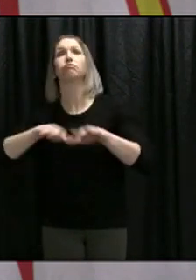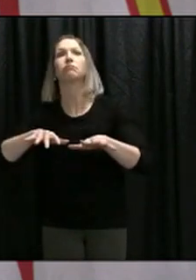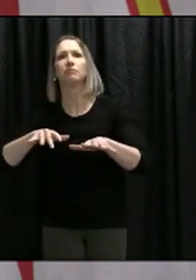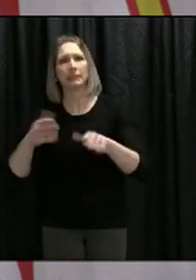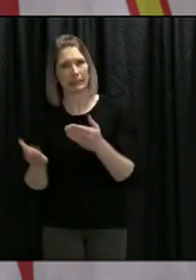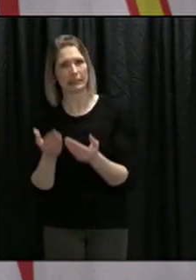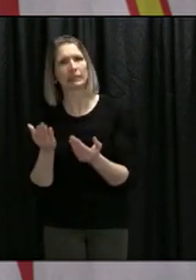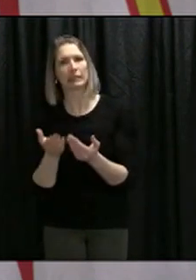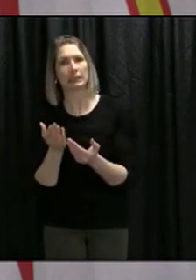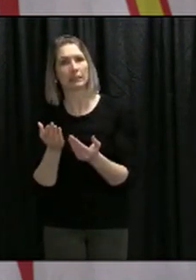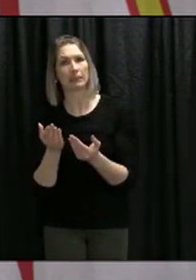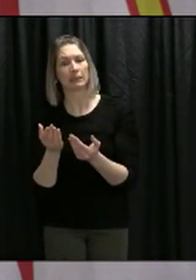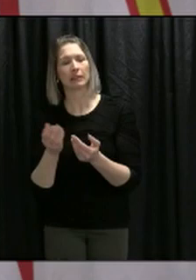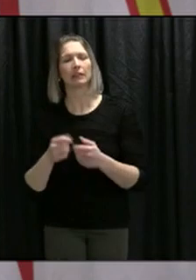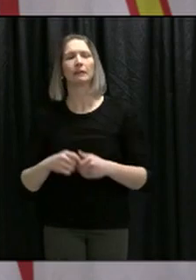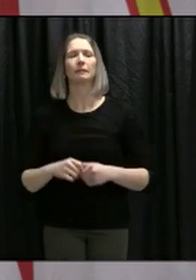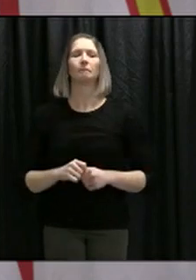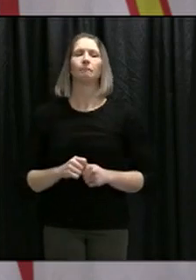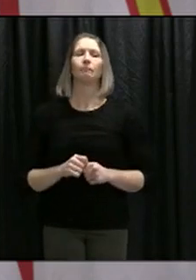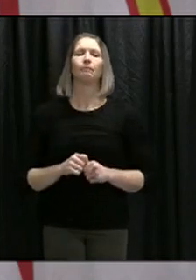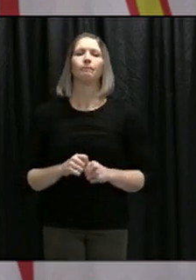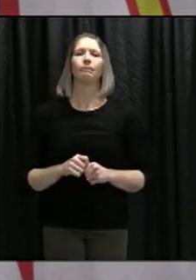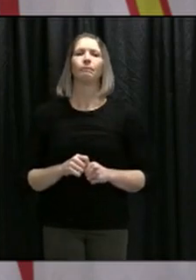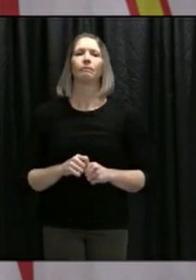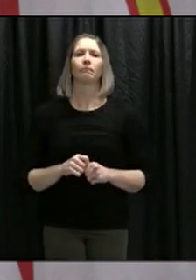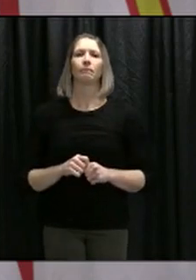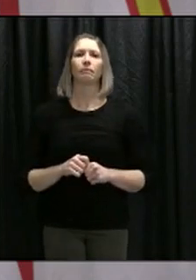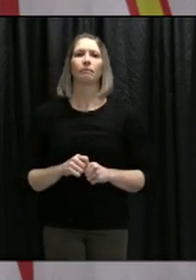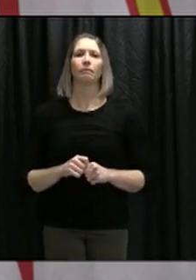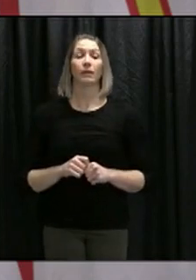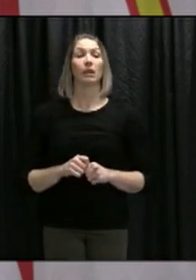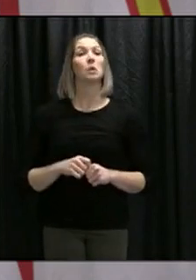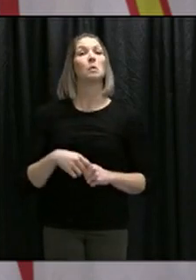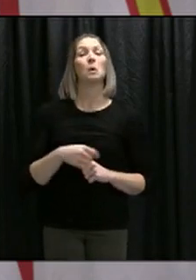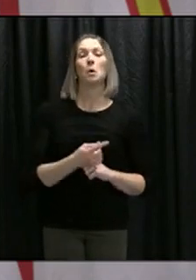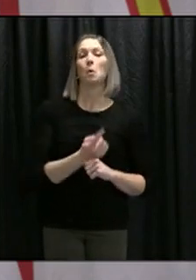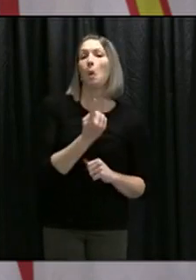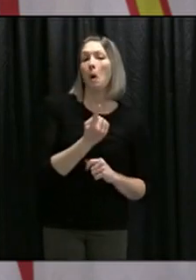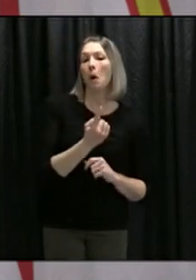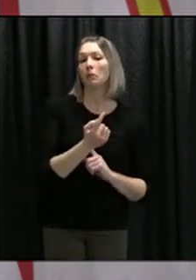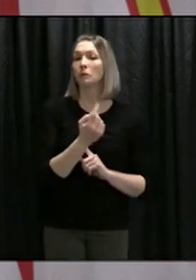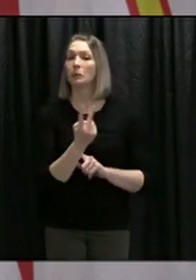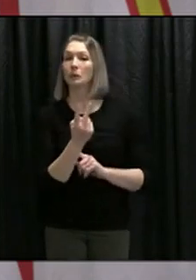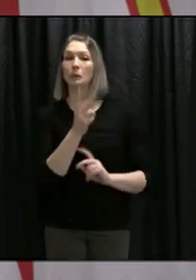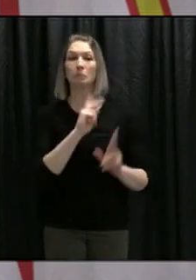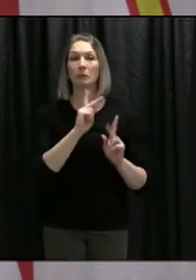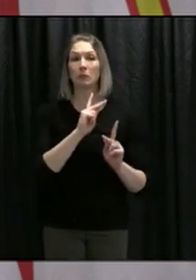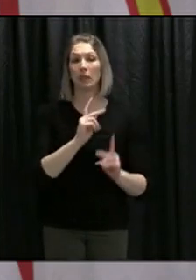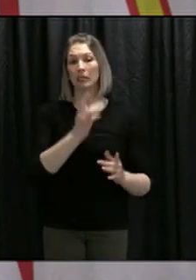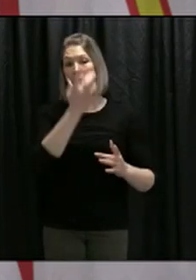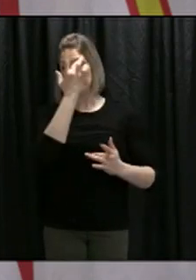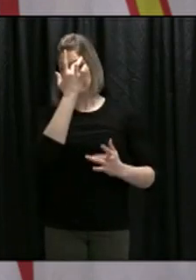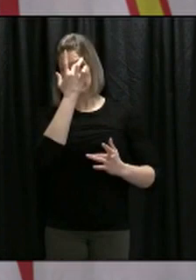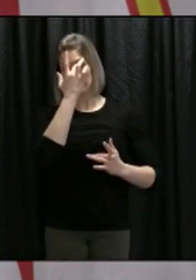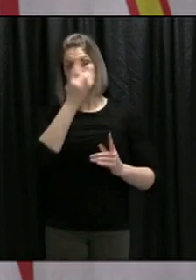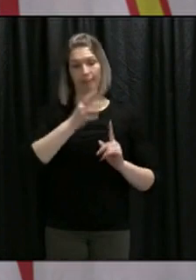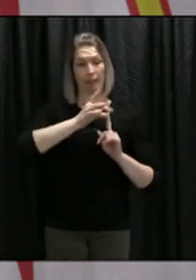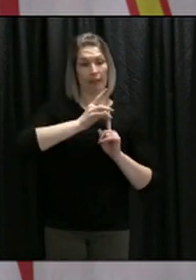So, without knowing it, 1 or 2 people transmitted the virus to almost 200 people in our